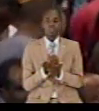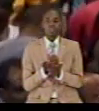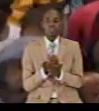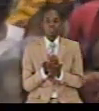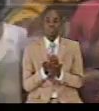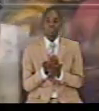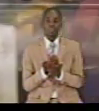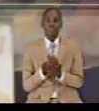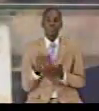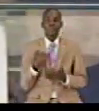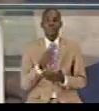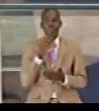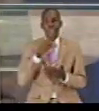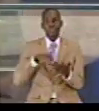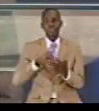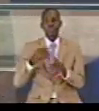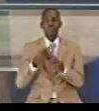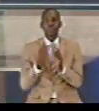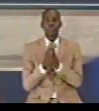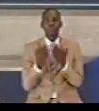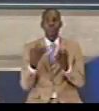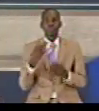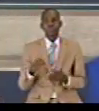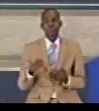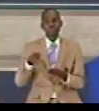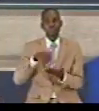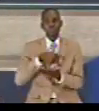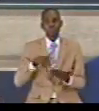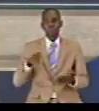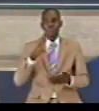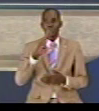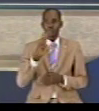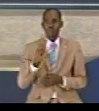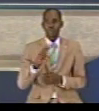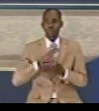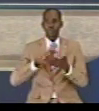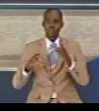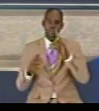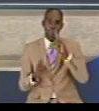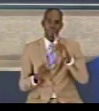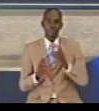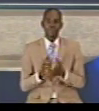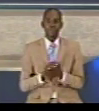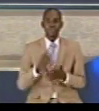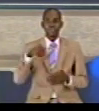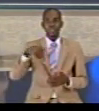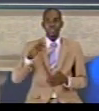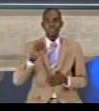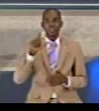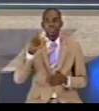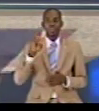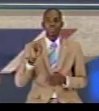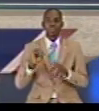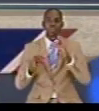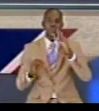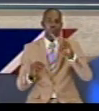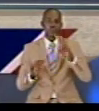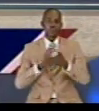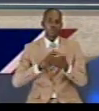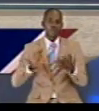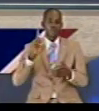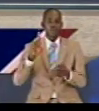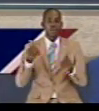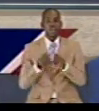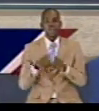Amen. We're reading from Psalm 42. And I'm reading from verse 1. As the hart panteth after